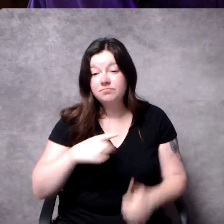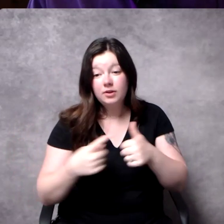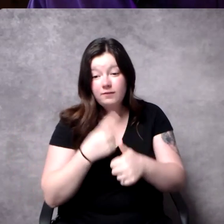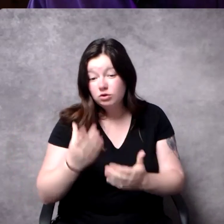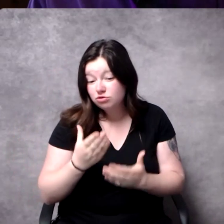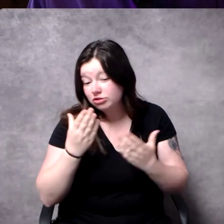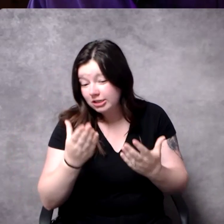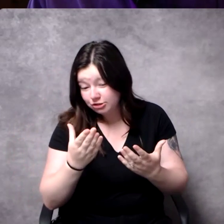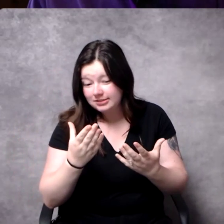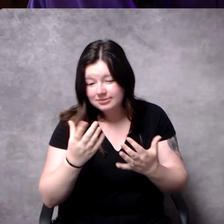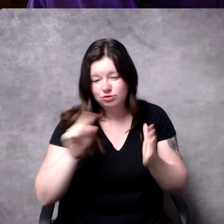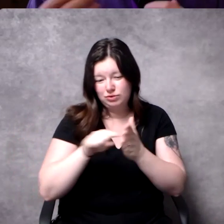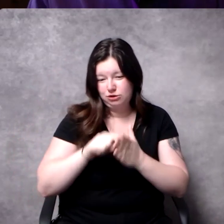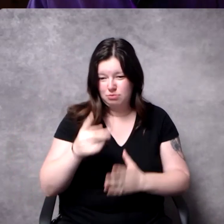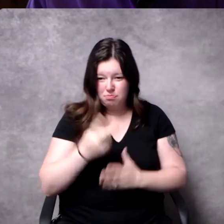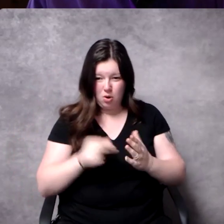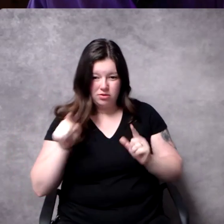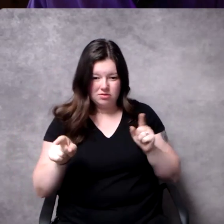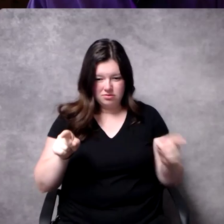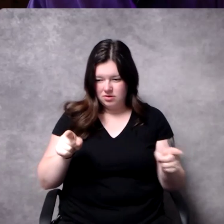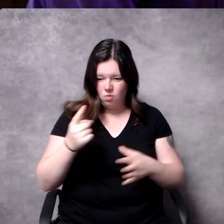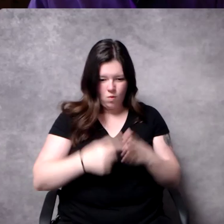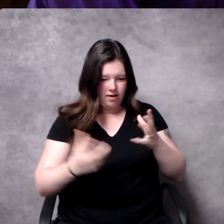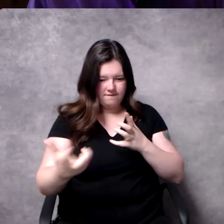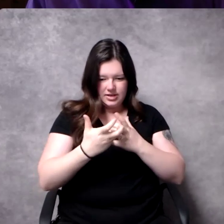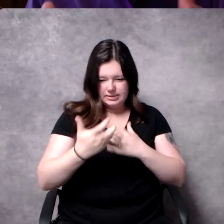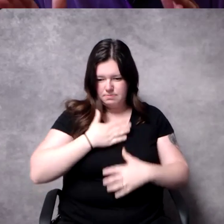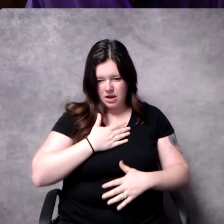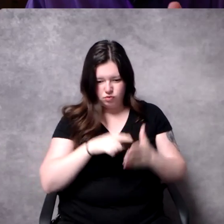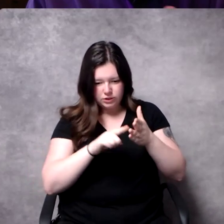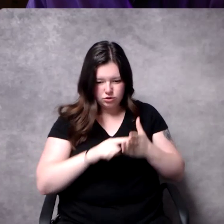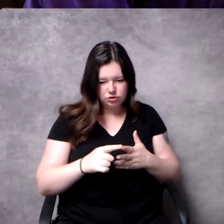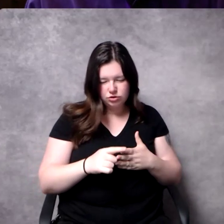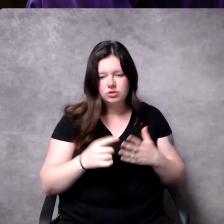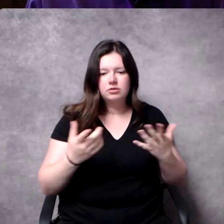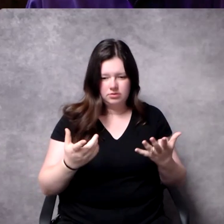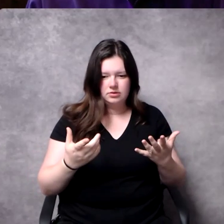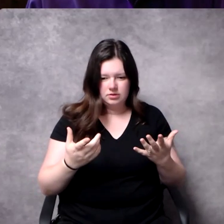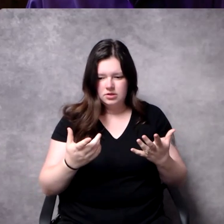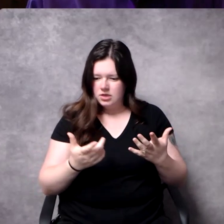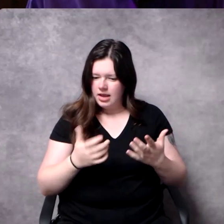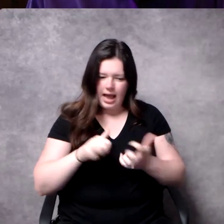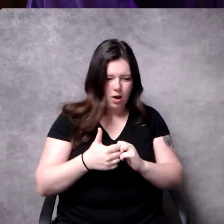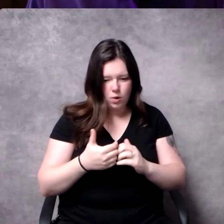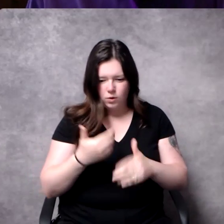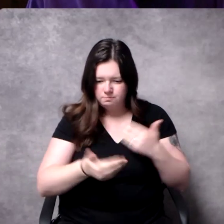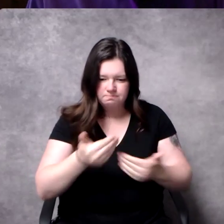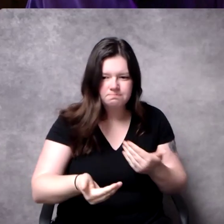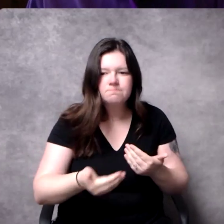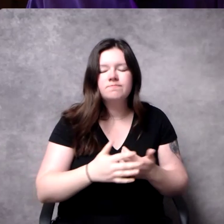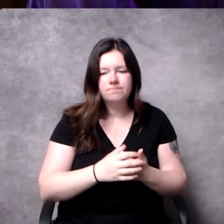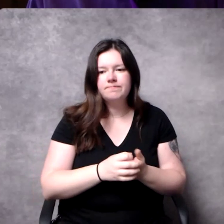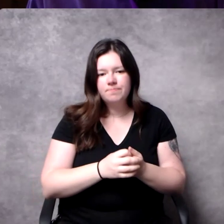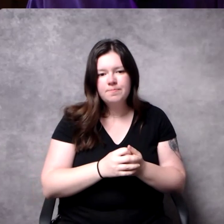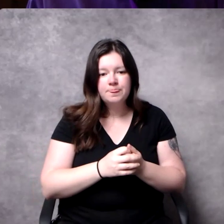you get a sense for what might be what fits best for your research, and then knowing that what's the best way forward. But there